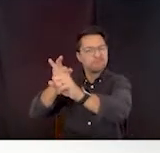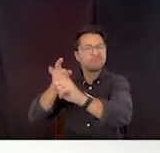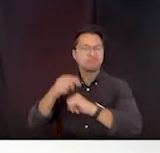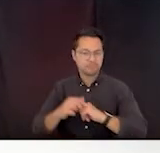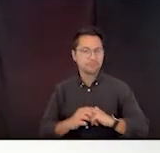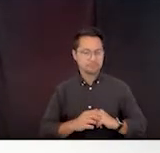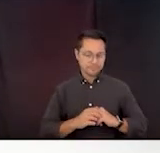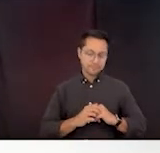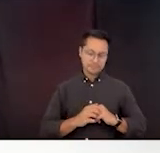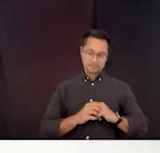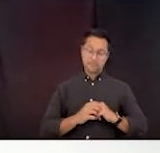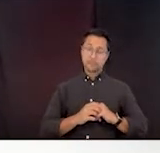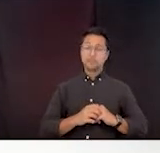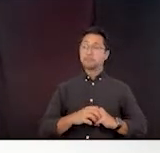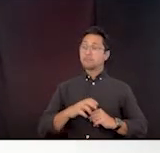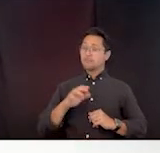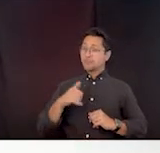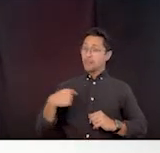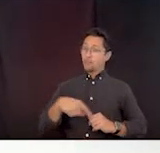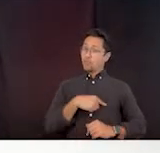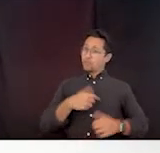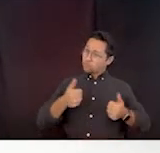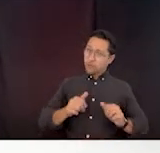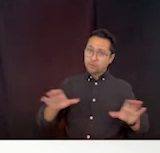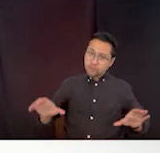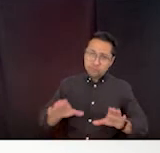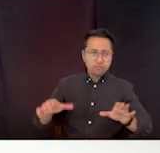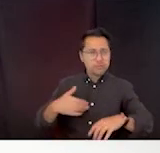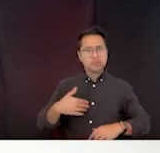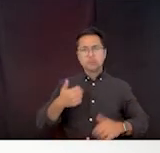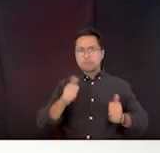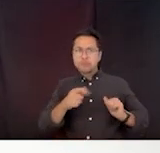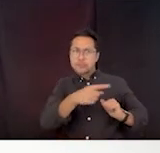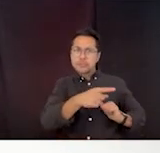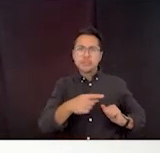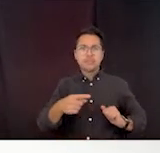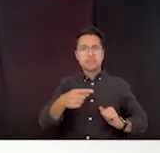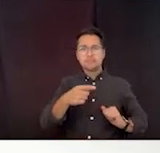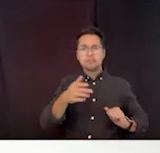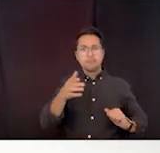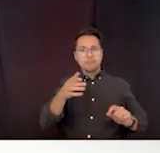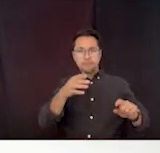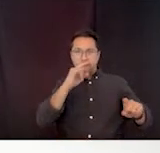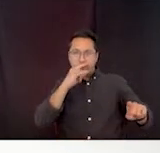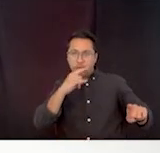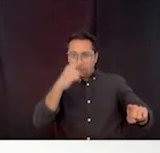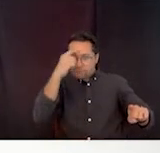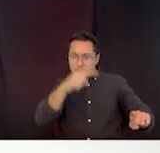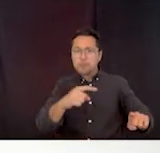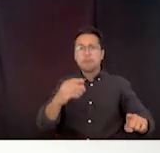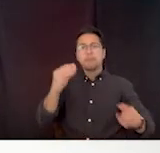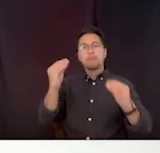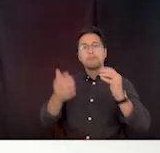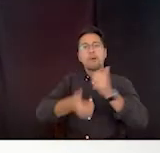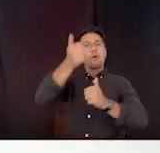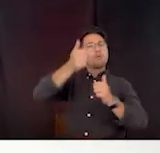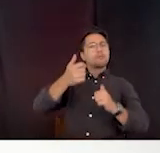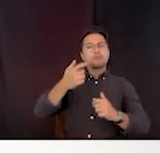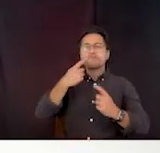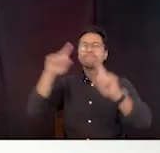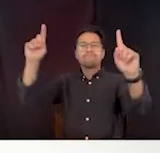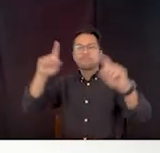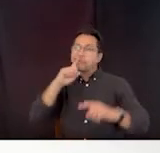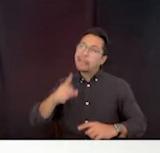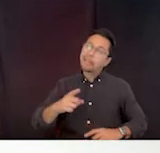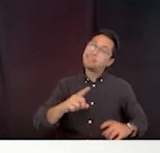what we're looking at. And that's what we're all trying to do, is get your kid to where they're the most successful and the most supported they can be. And it looks different for